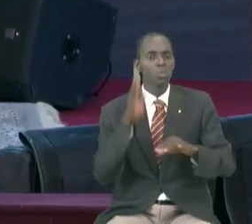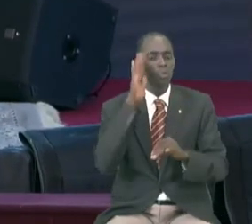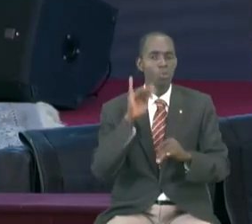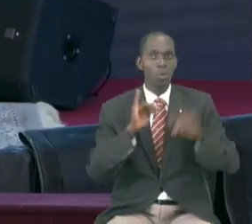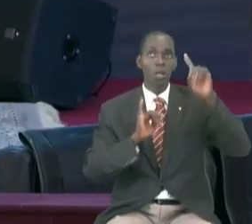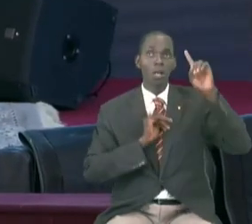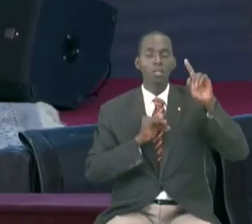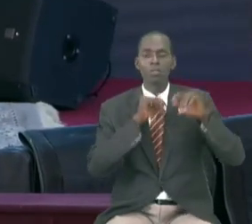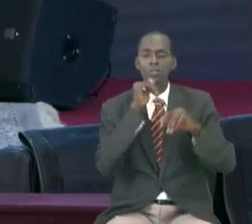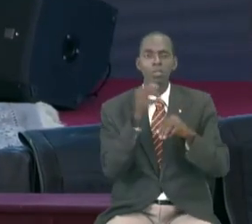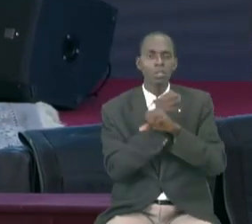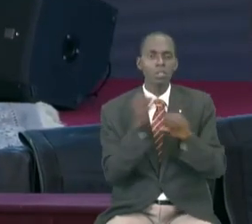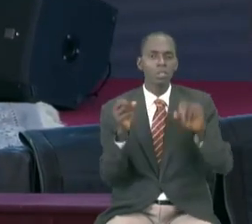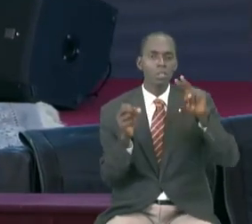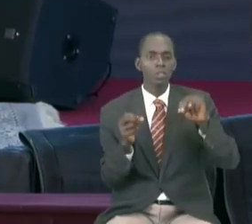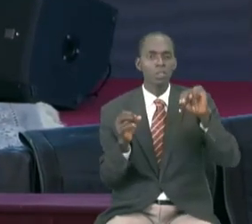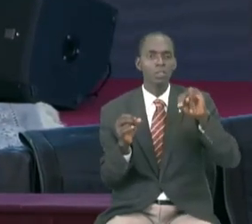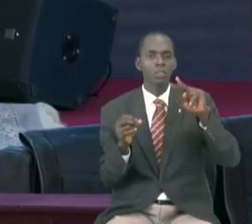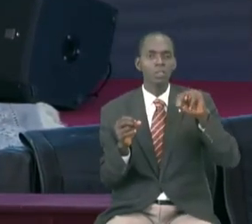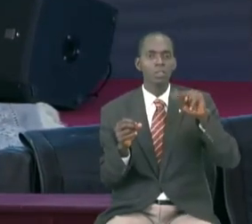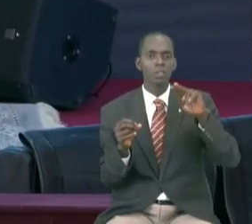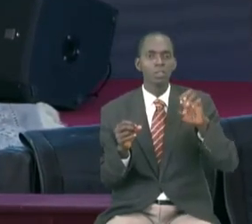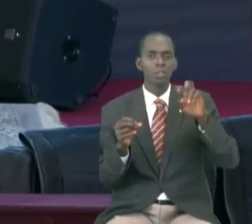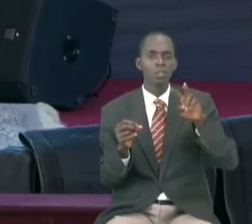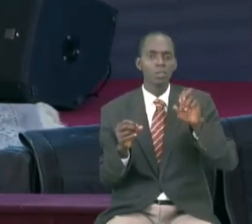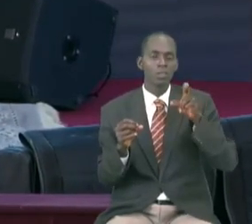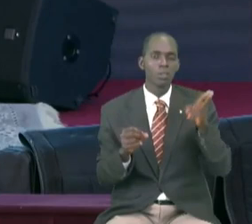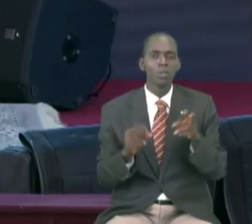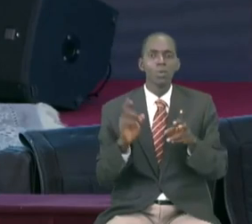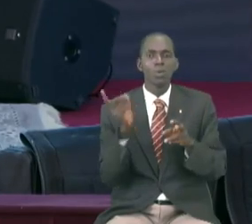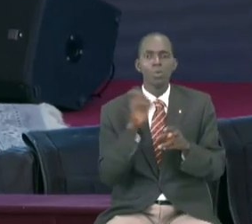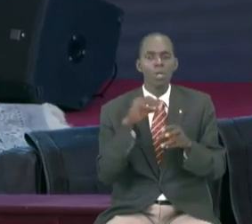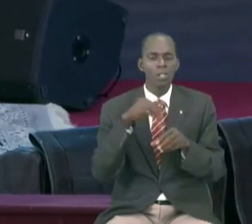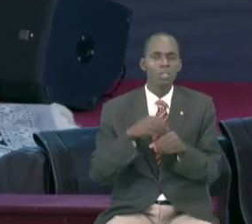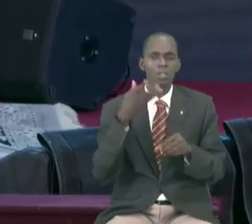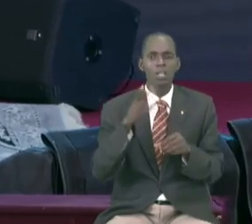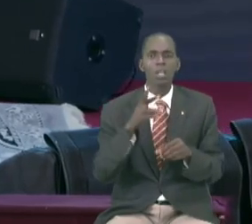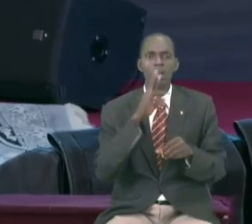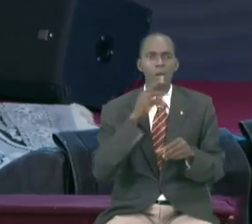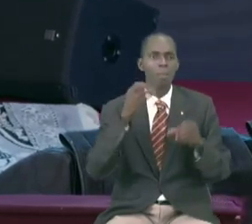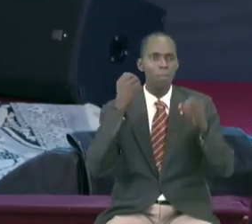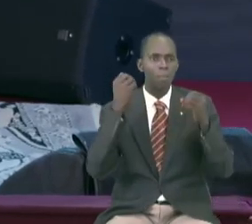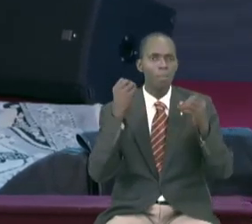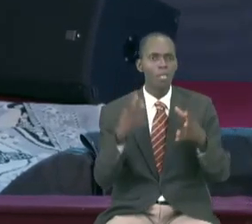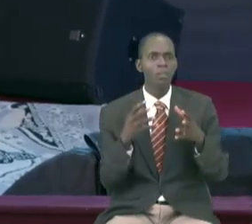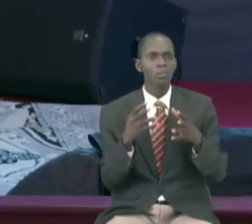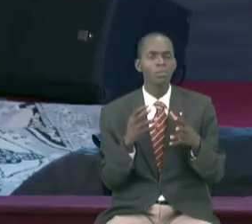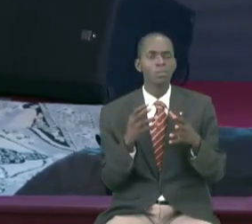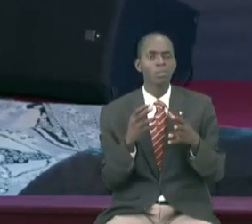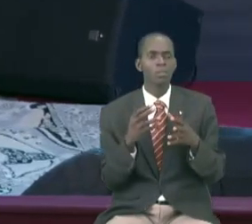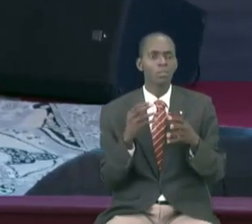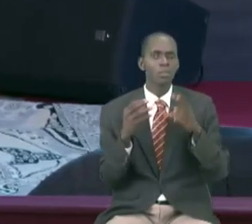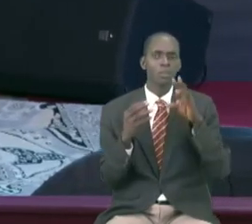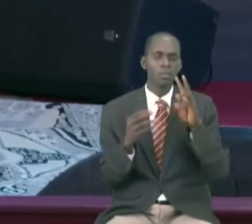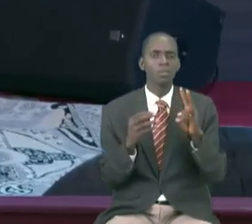70,000 persons? That is 120,000 people. That's not the population of the city, of the